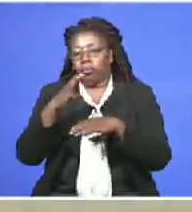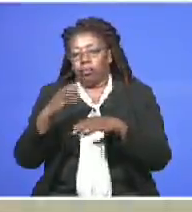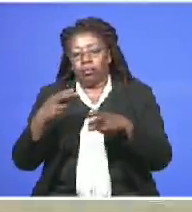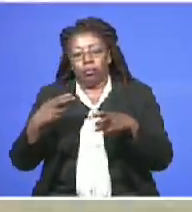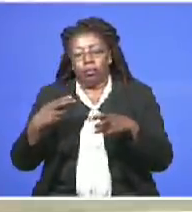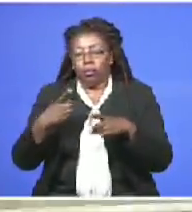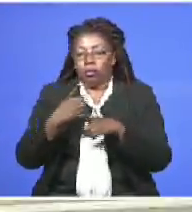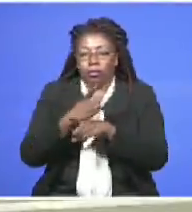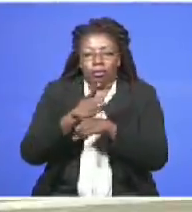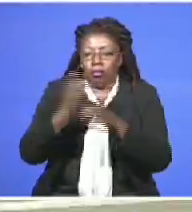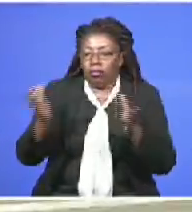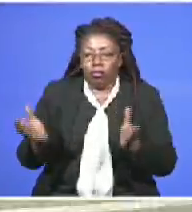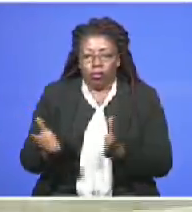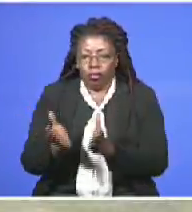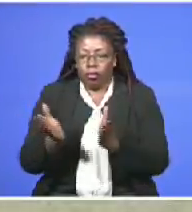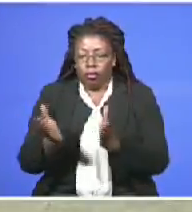discouraging,